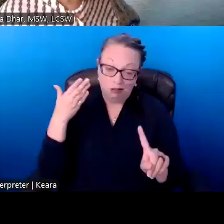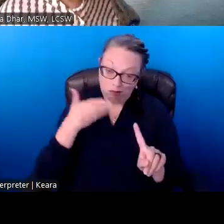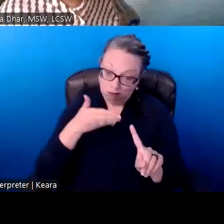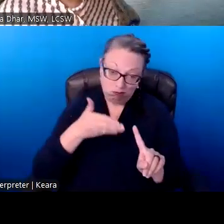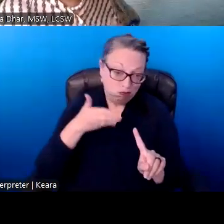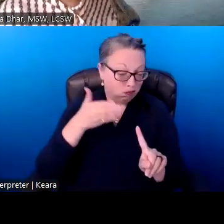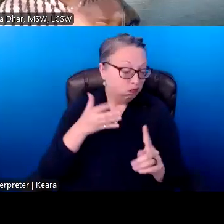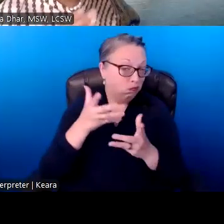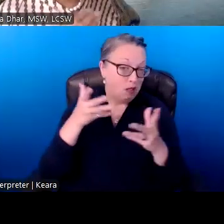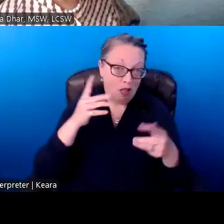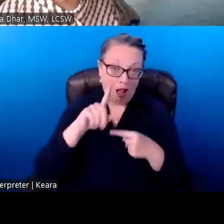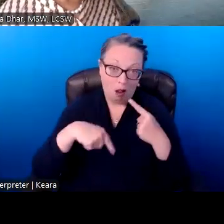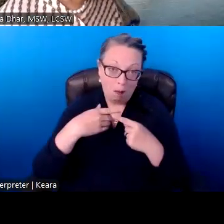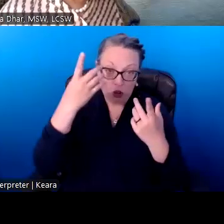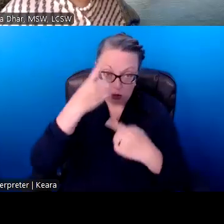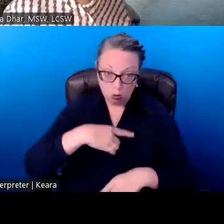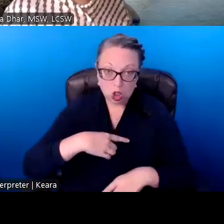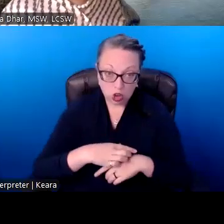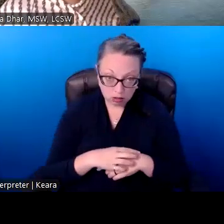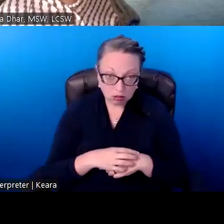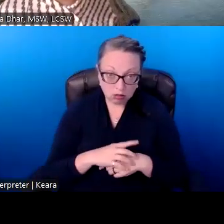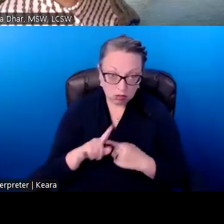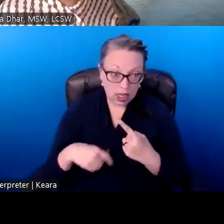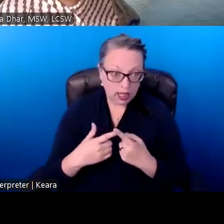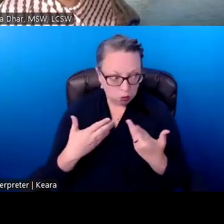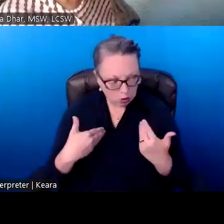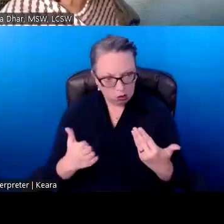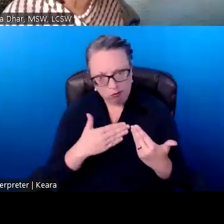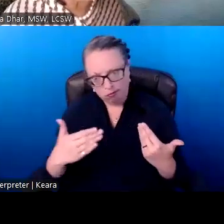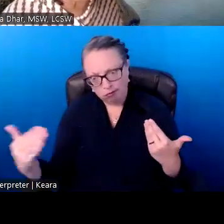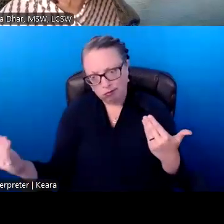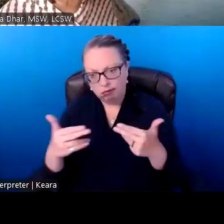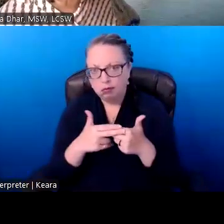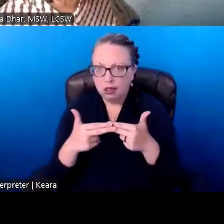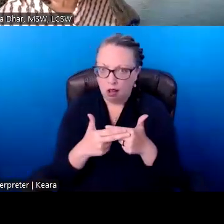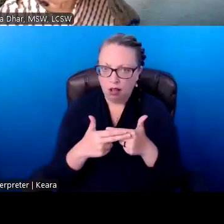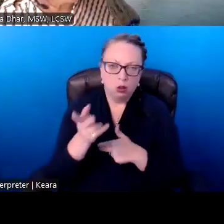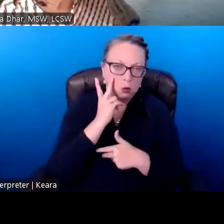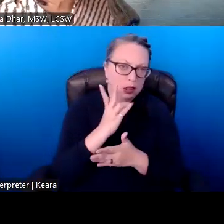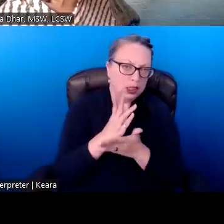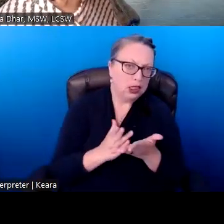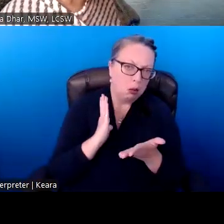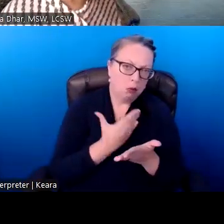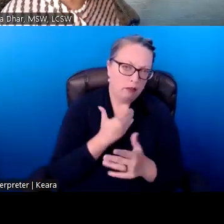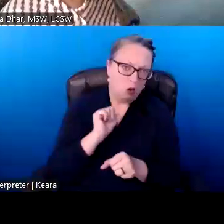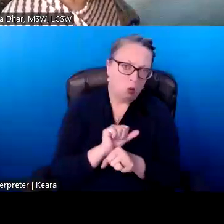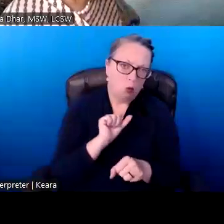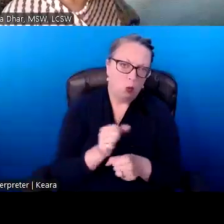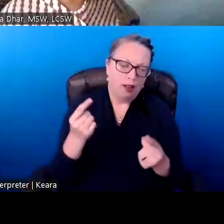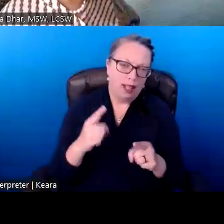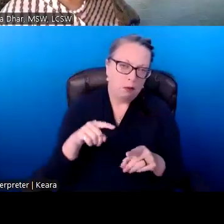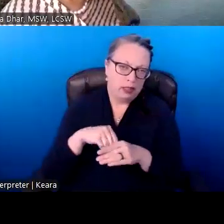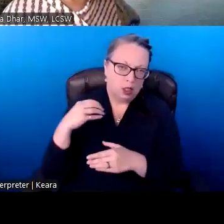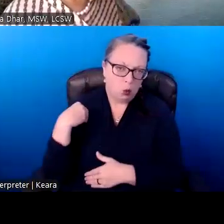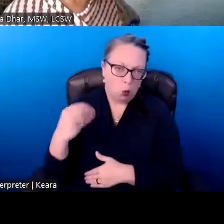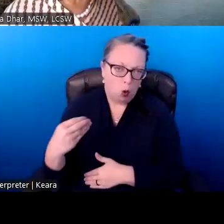depression, and you will, we progress through our slides, you will see some of the work that we are doing in Oregon to address